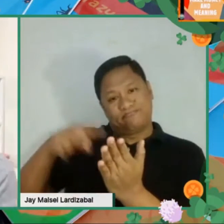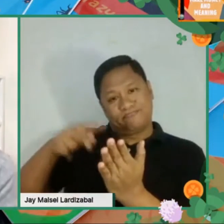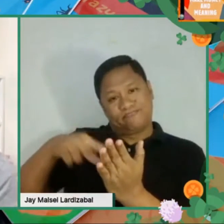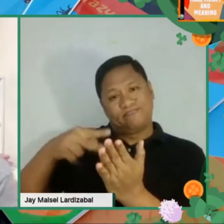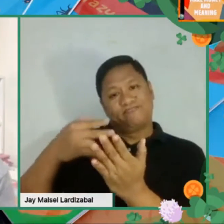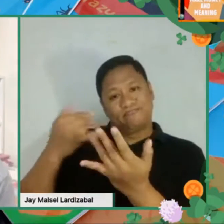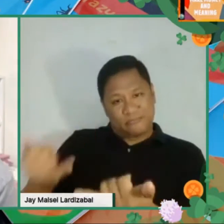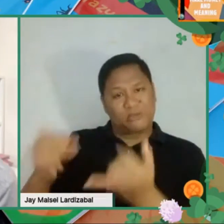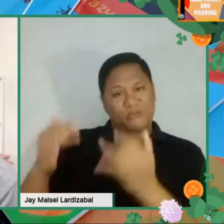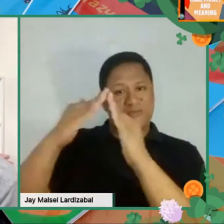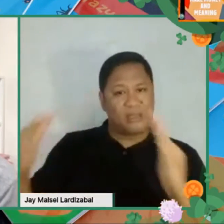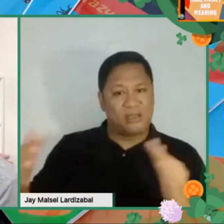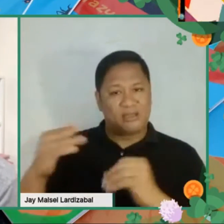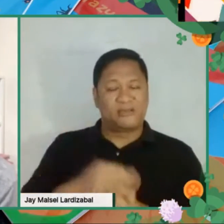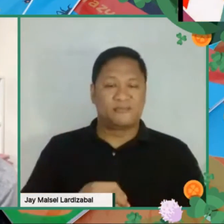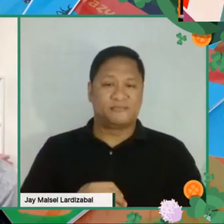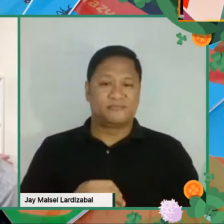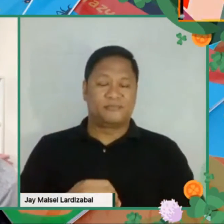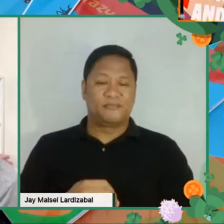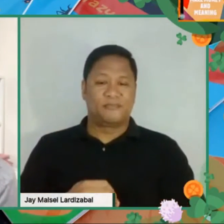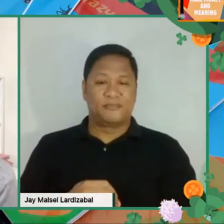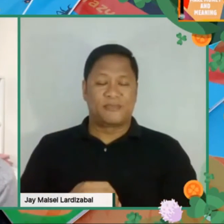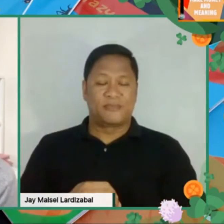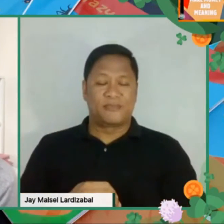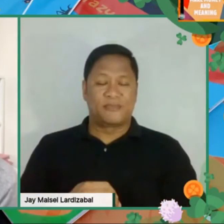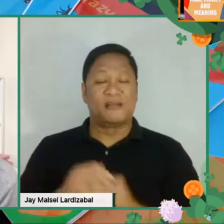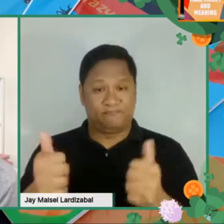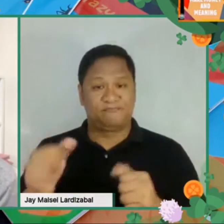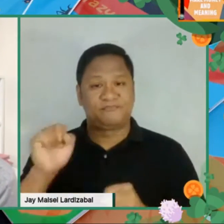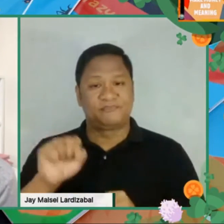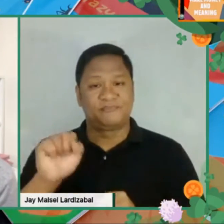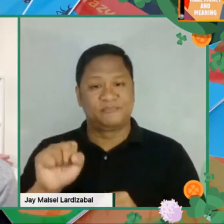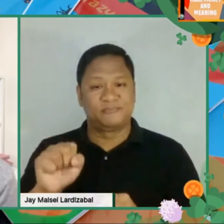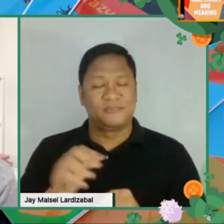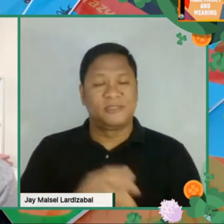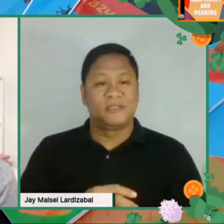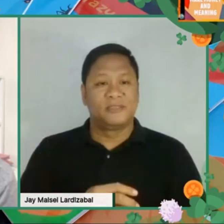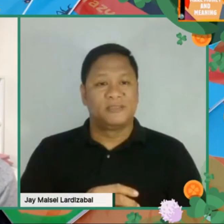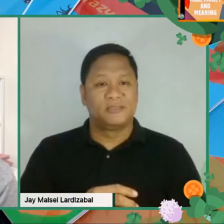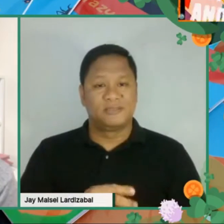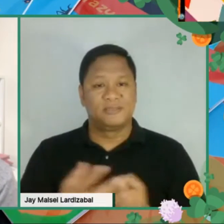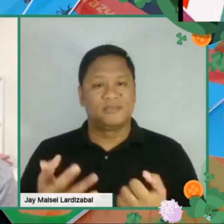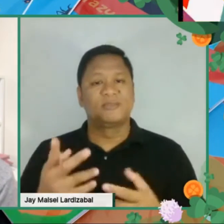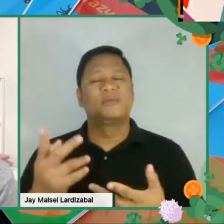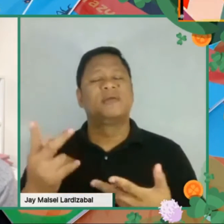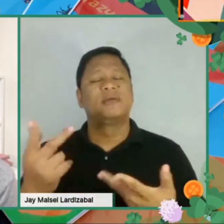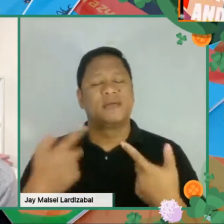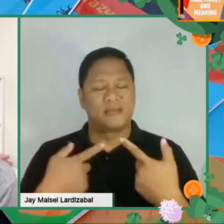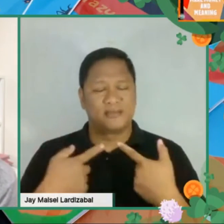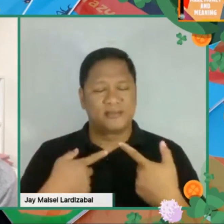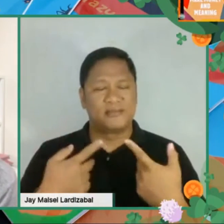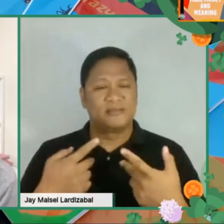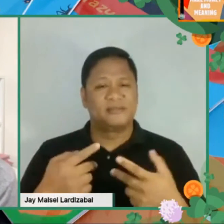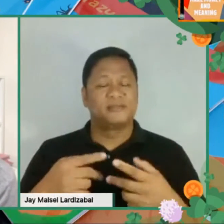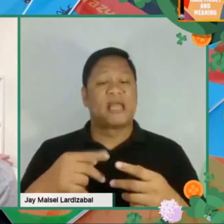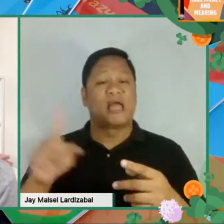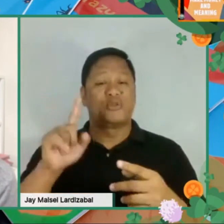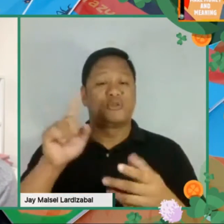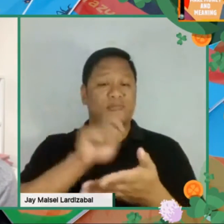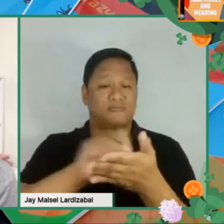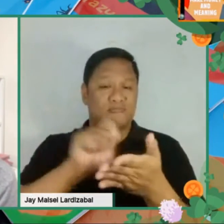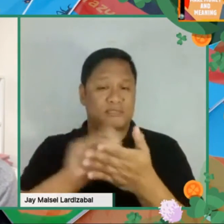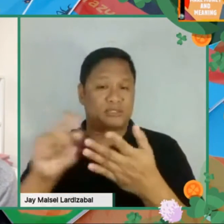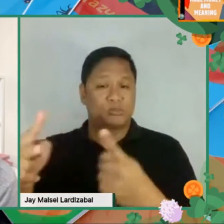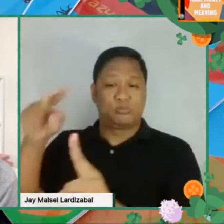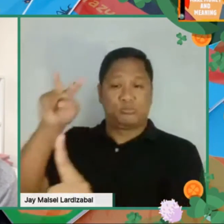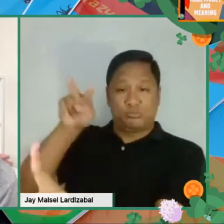ba? Mhm. Yes. And in this case, kung ikaw yung from the writer's point of view,